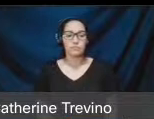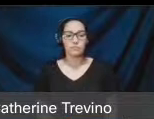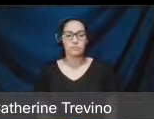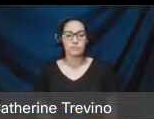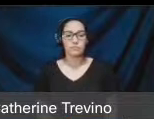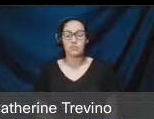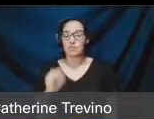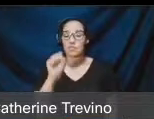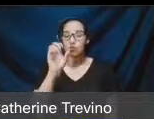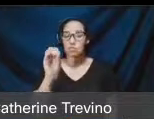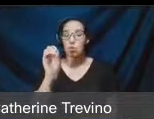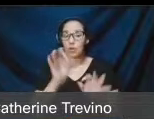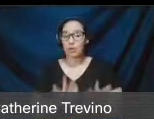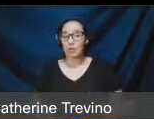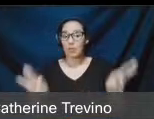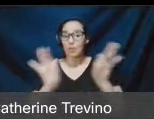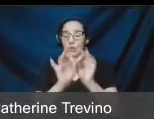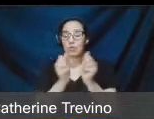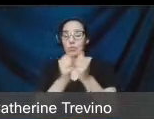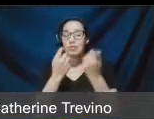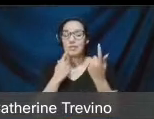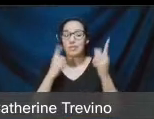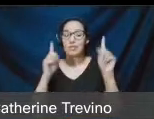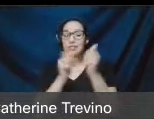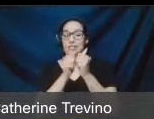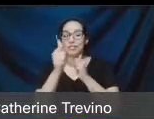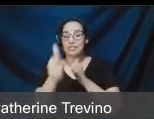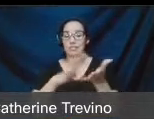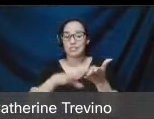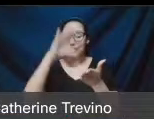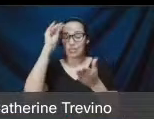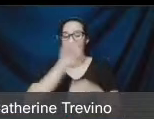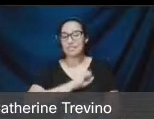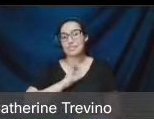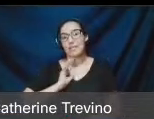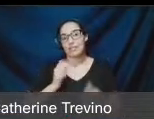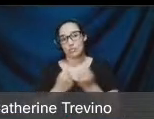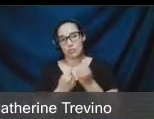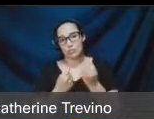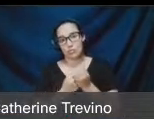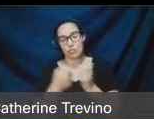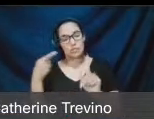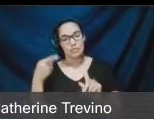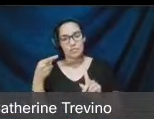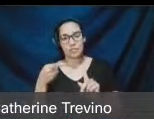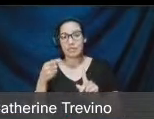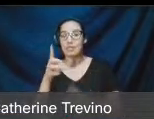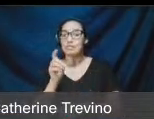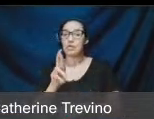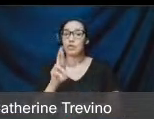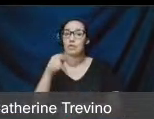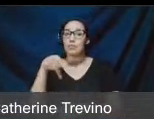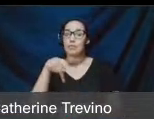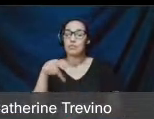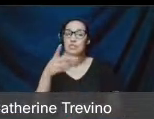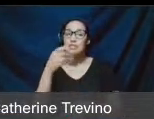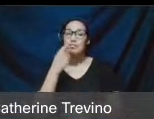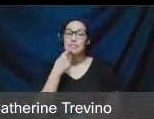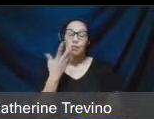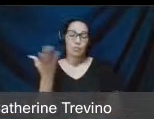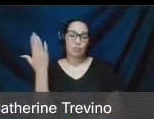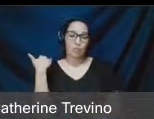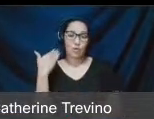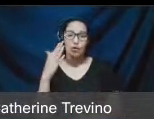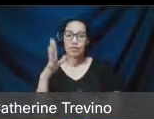So critical to the success of distance learning will be the staff support. As Dr. Peterson mentioned earlier, the Ed